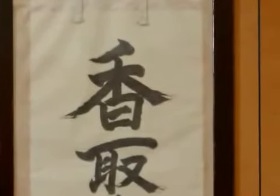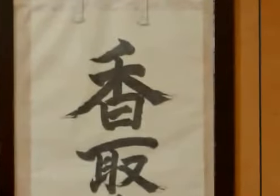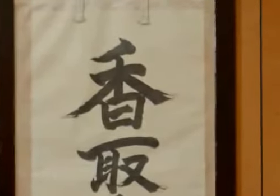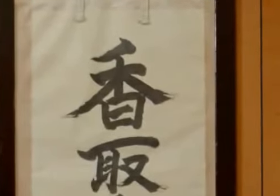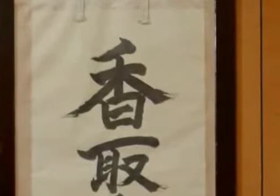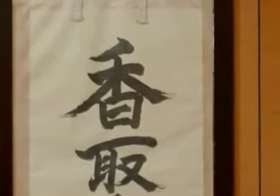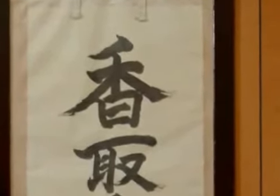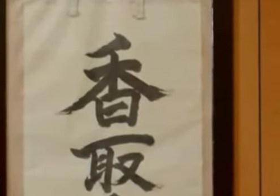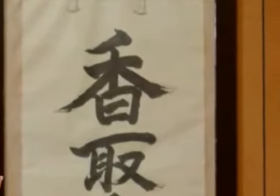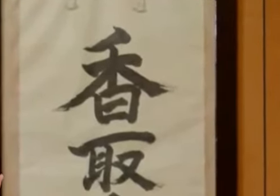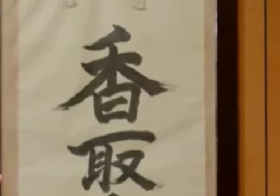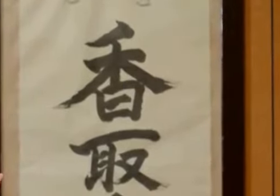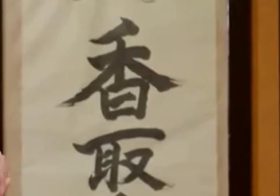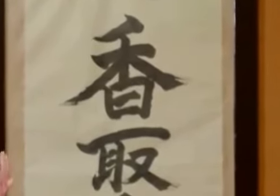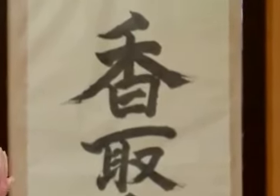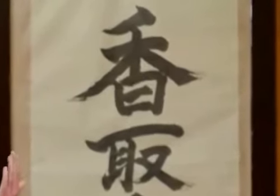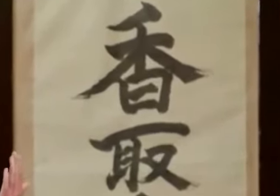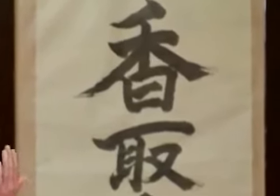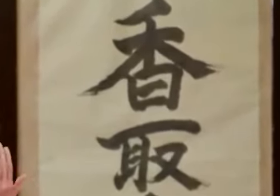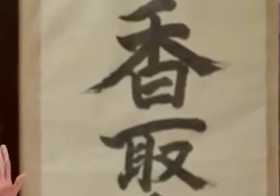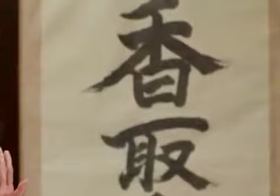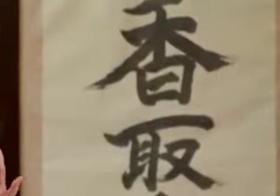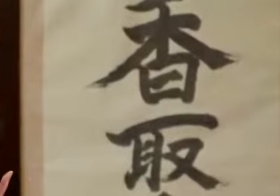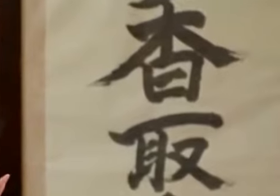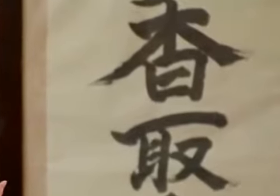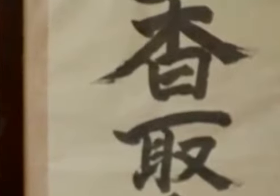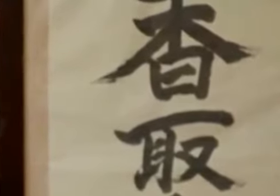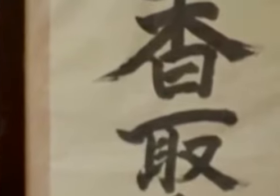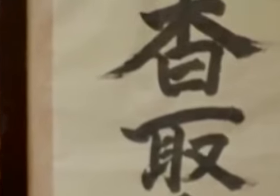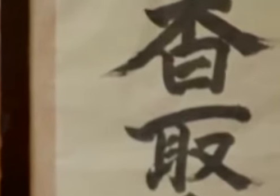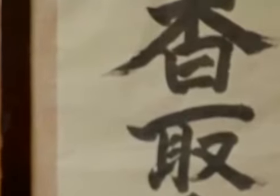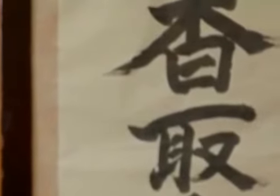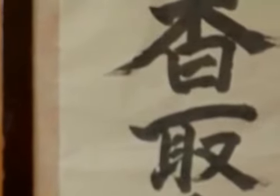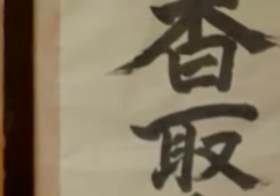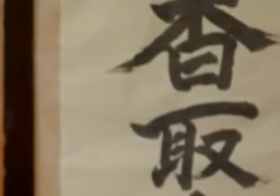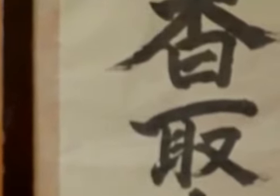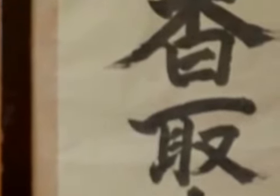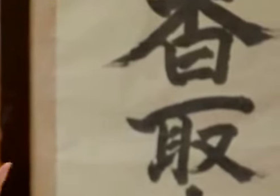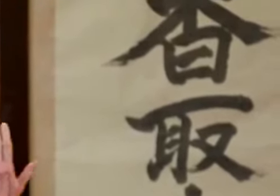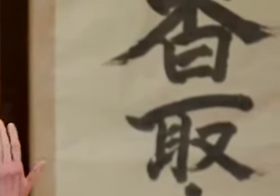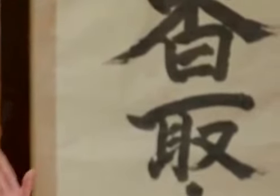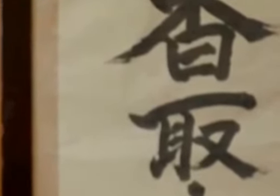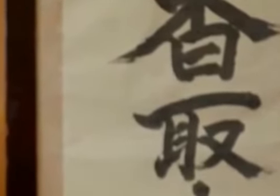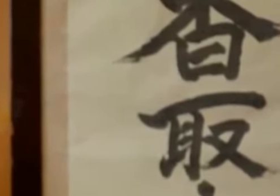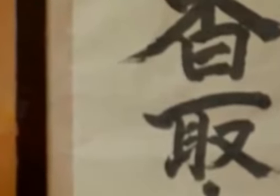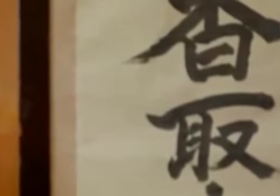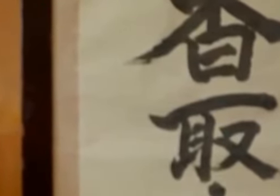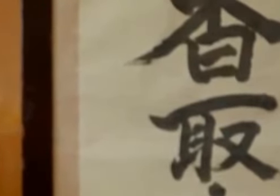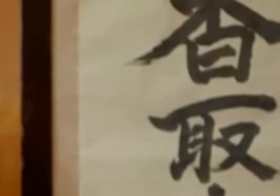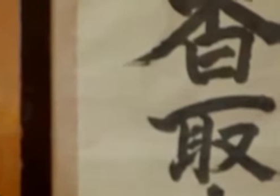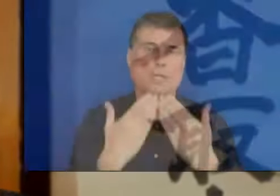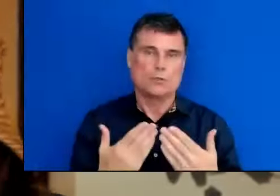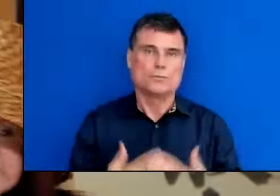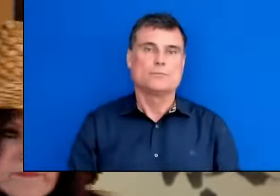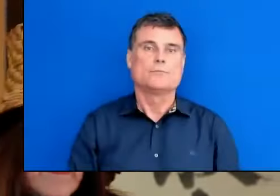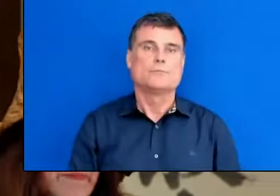My hands raised to honor you and to thank you. Haitepka, thank you one and all.